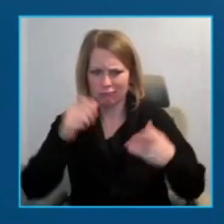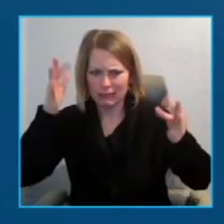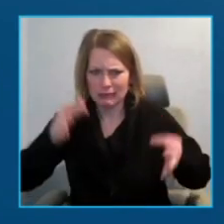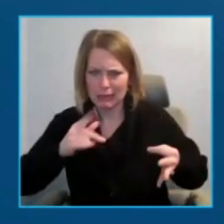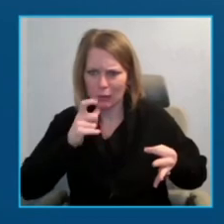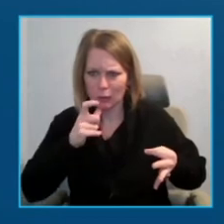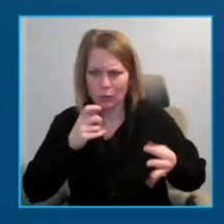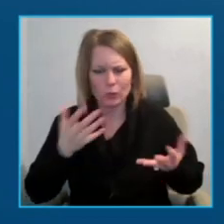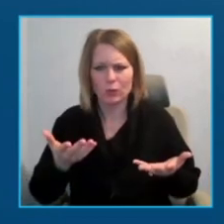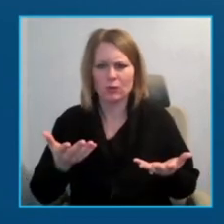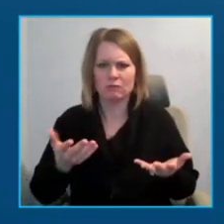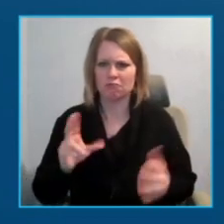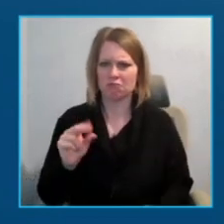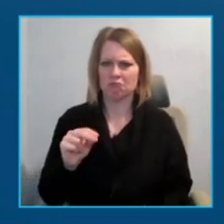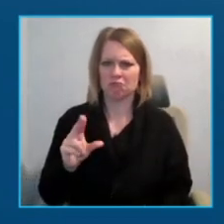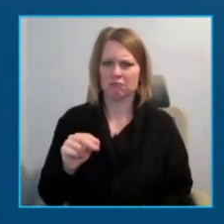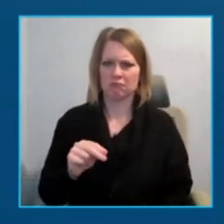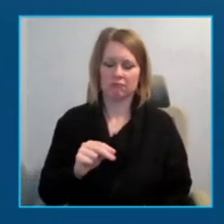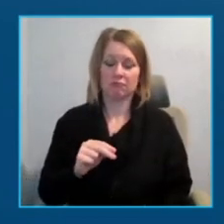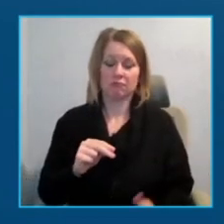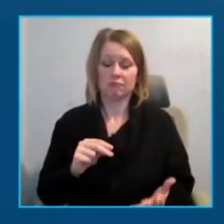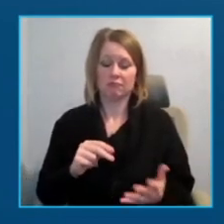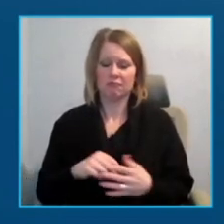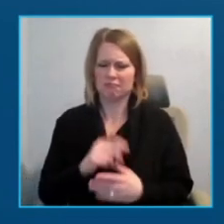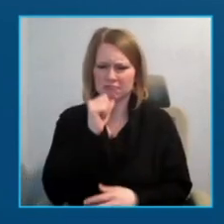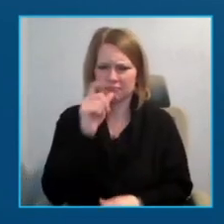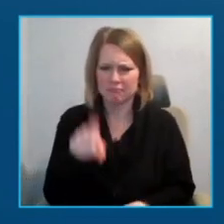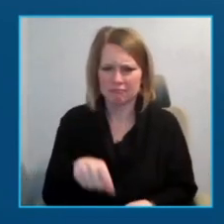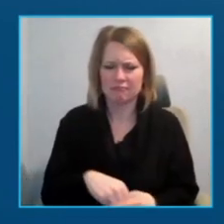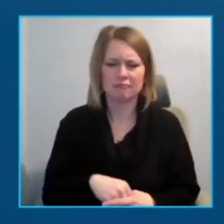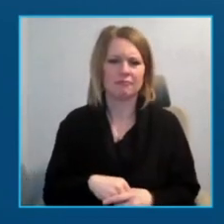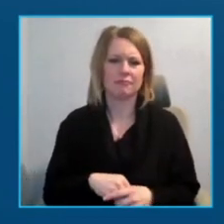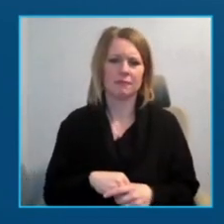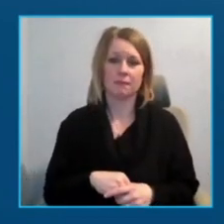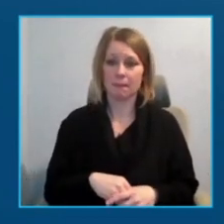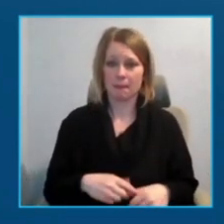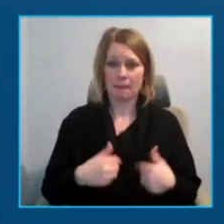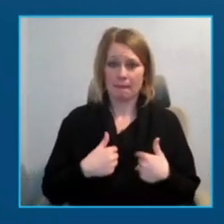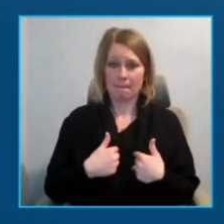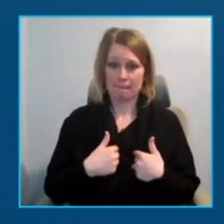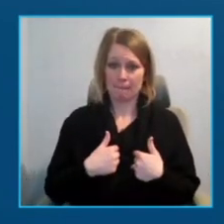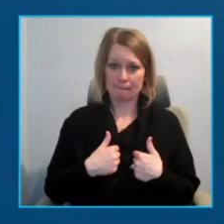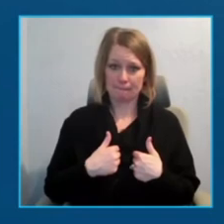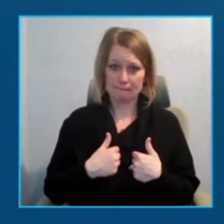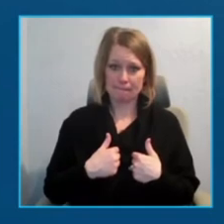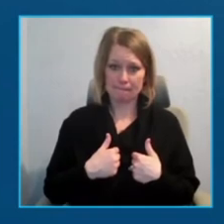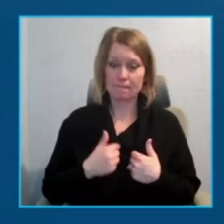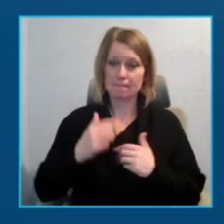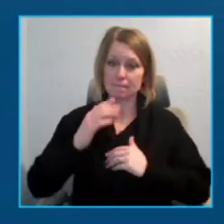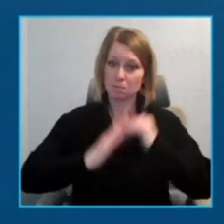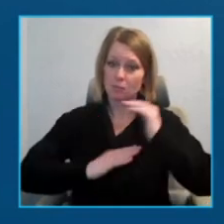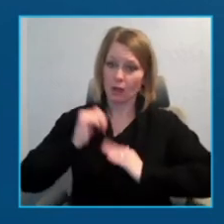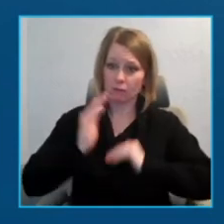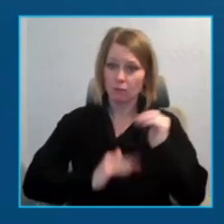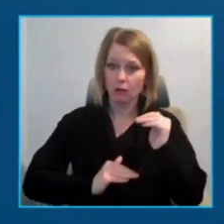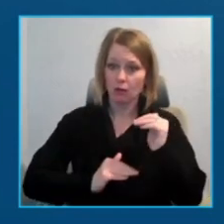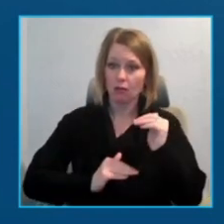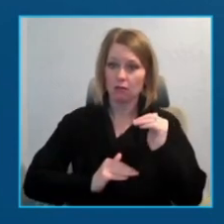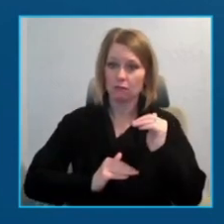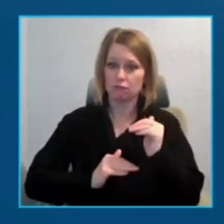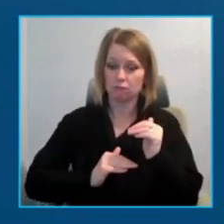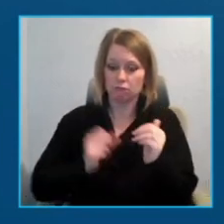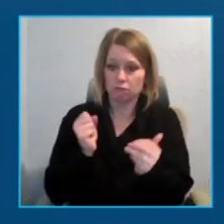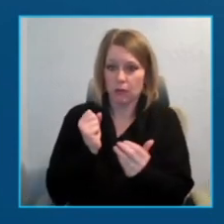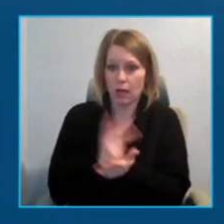mean, we tend to get into those things. So I'm personally comfortable approving